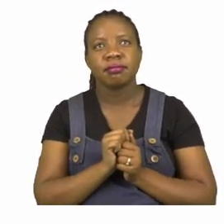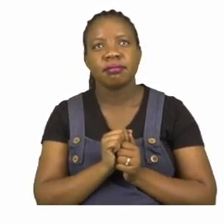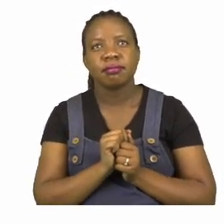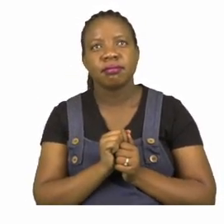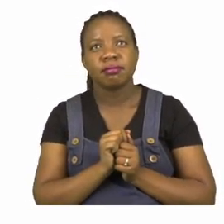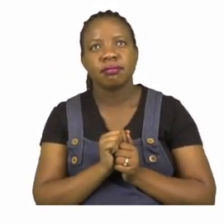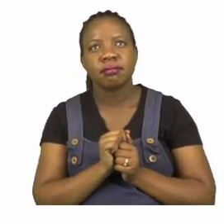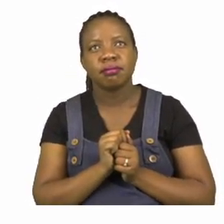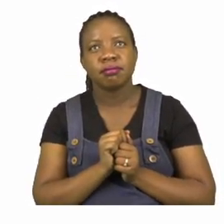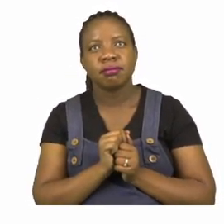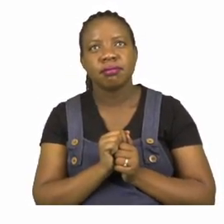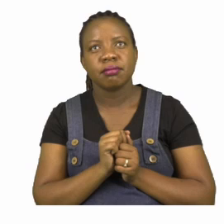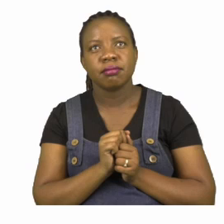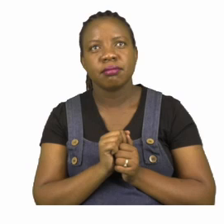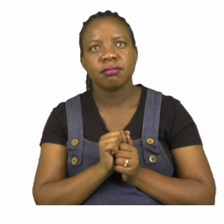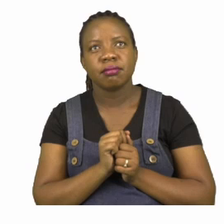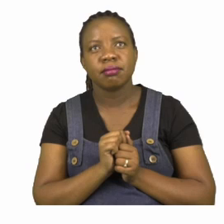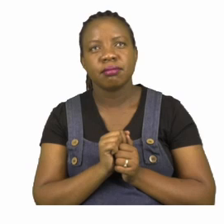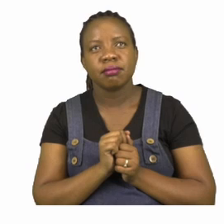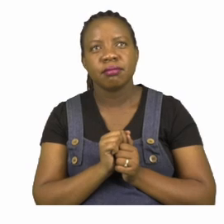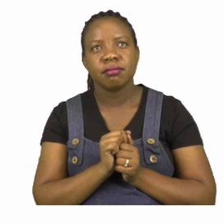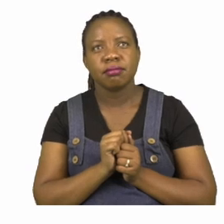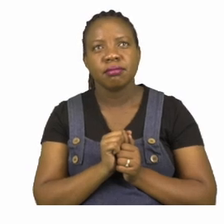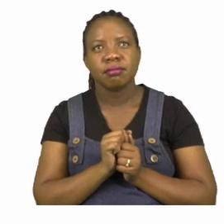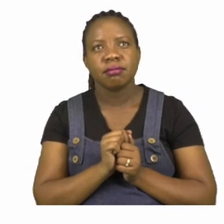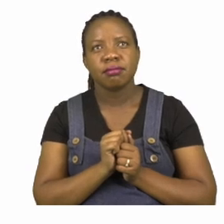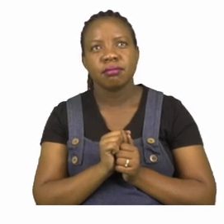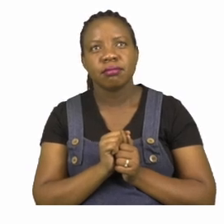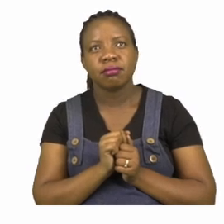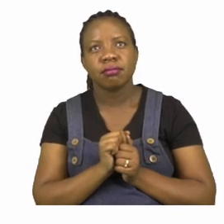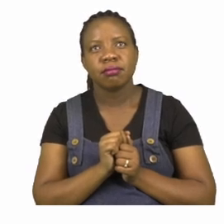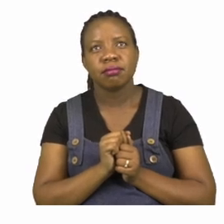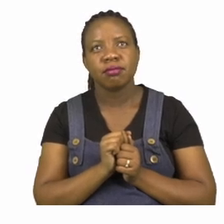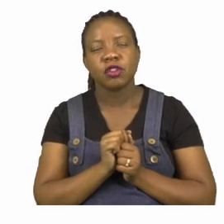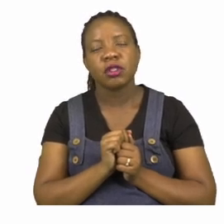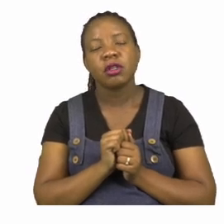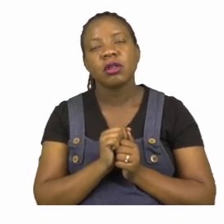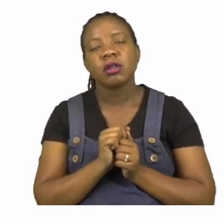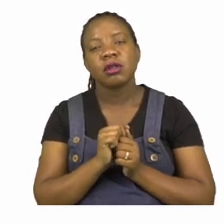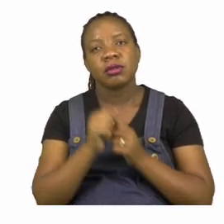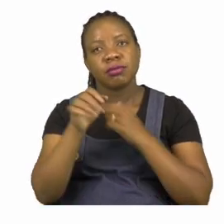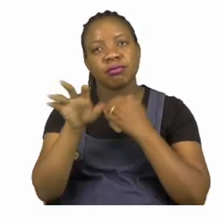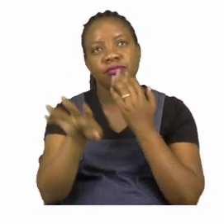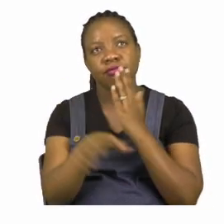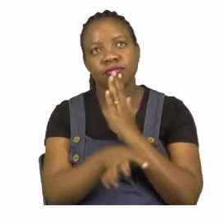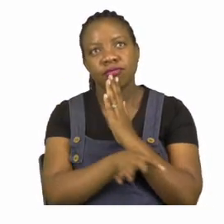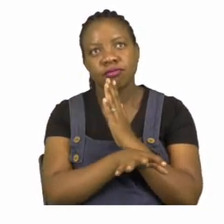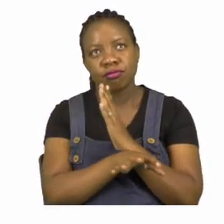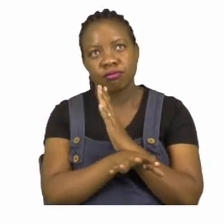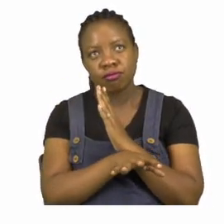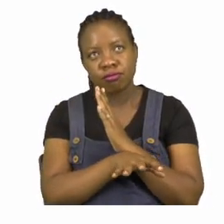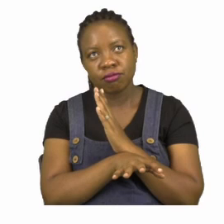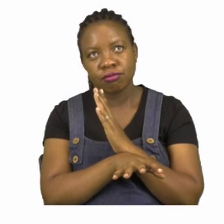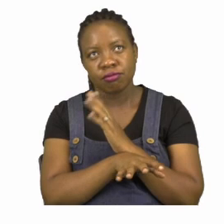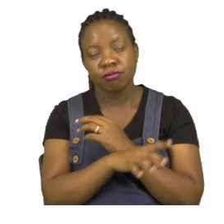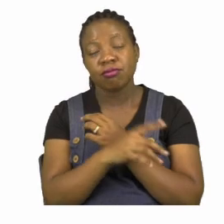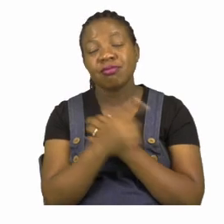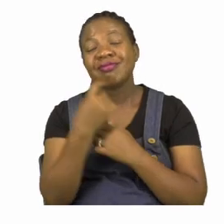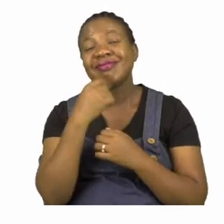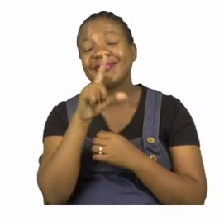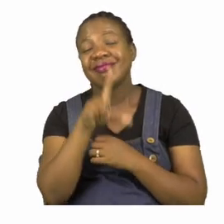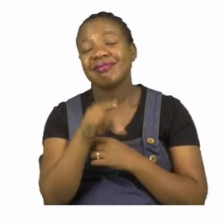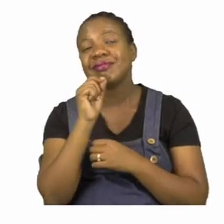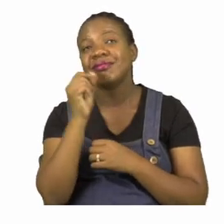is the flower. Wow, what an exciting reading. Now we